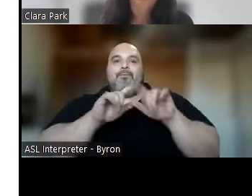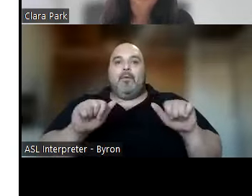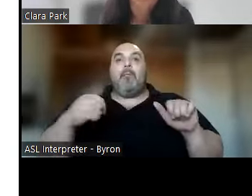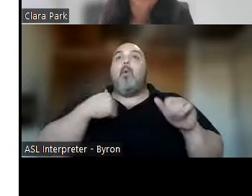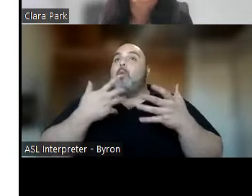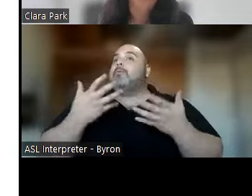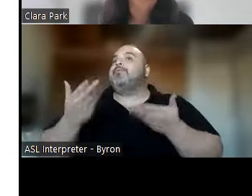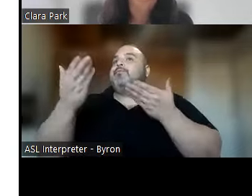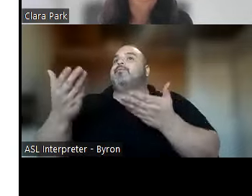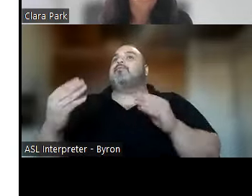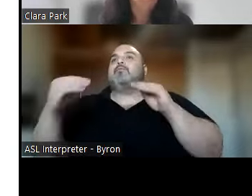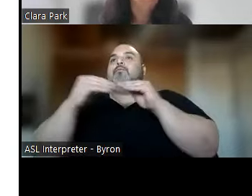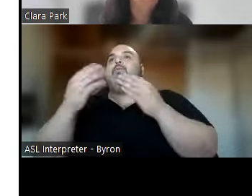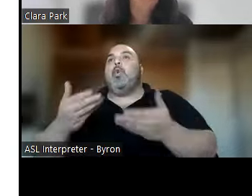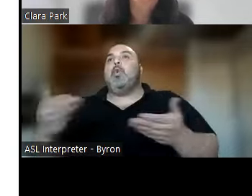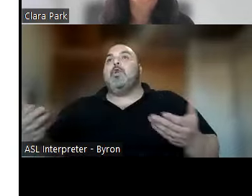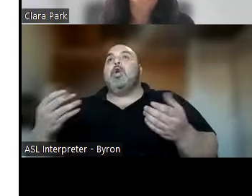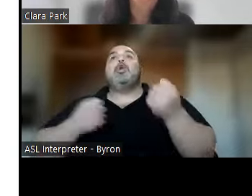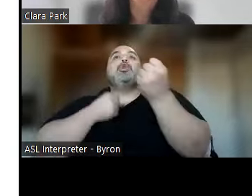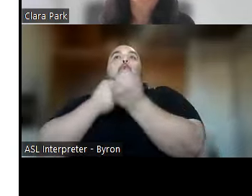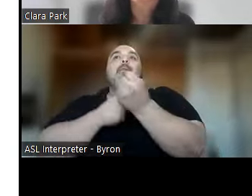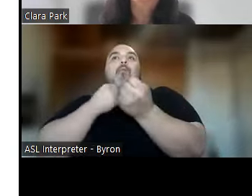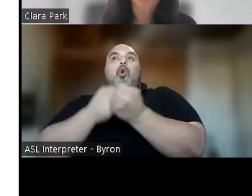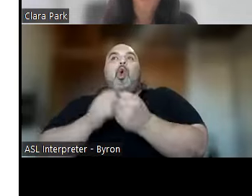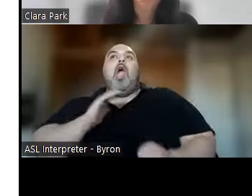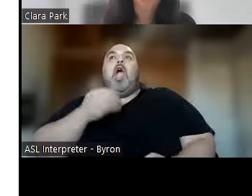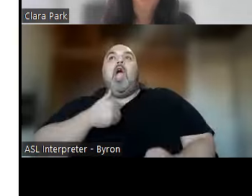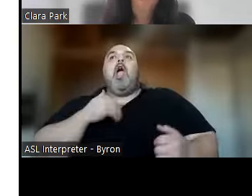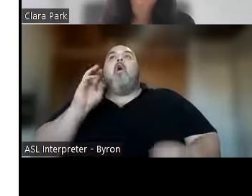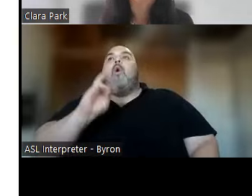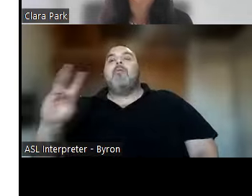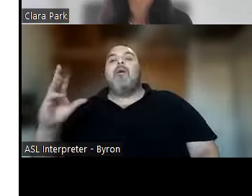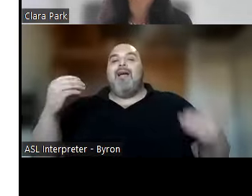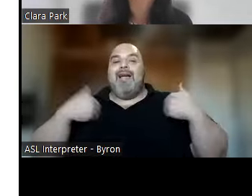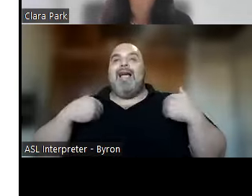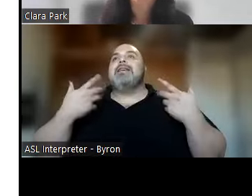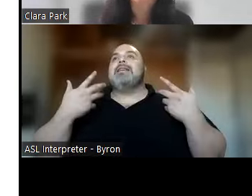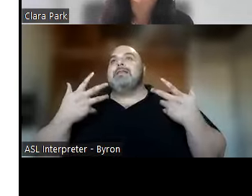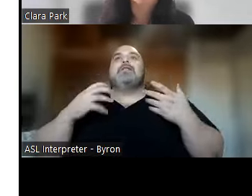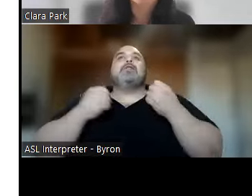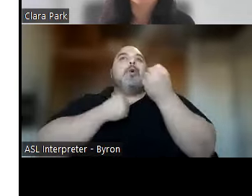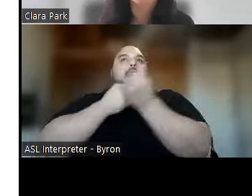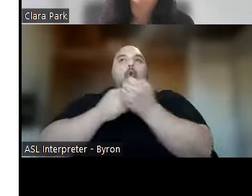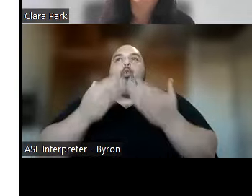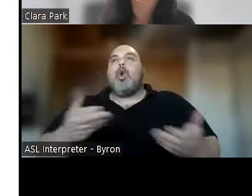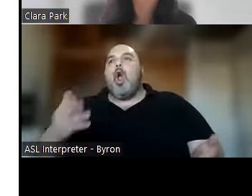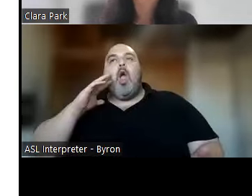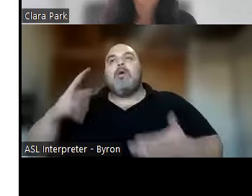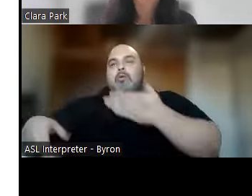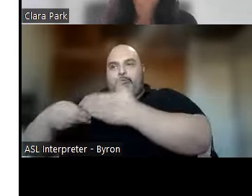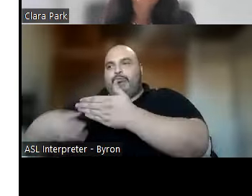provide more resource support. So our website does have a lot of practice support resources, and we're constantly adding to